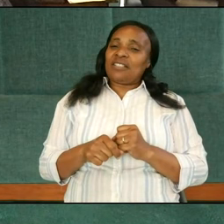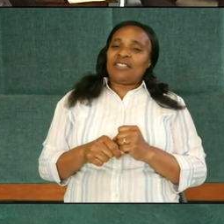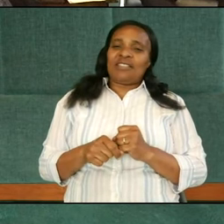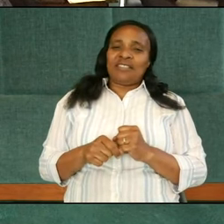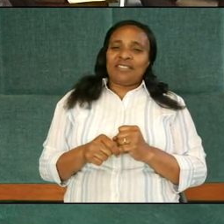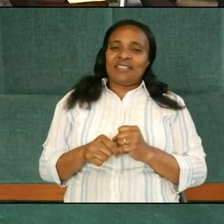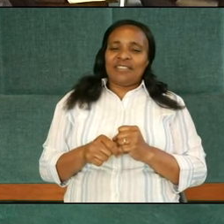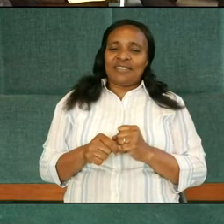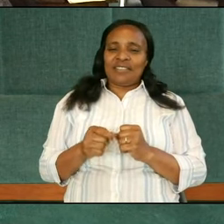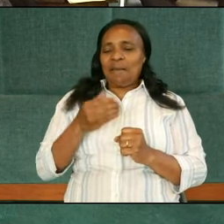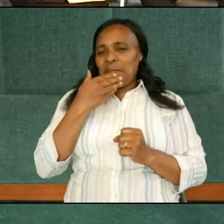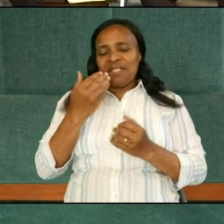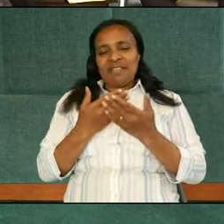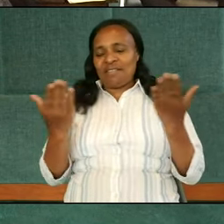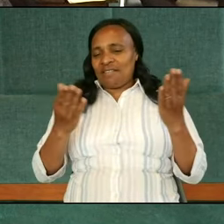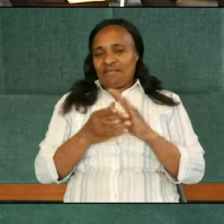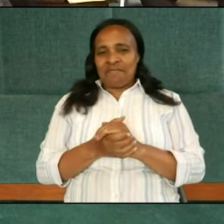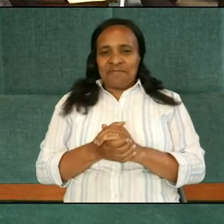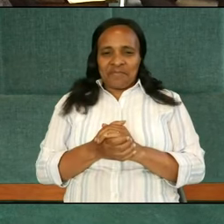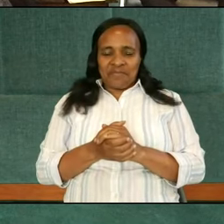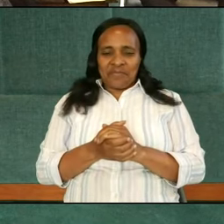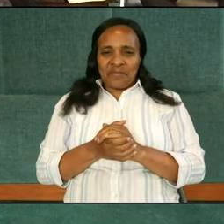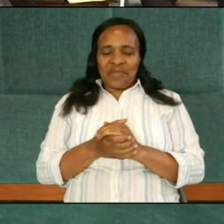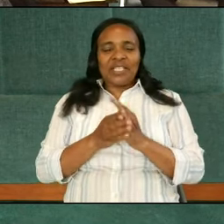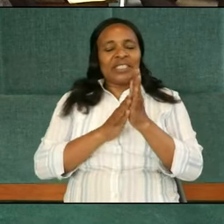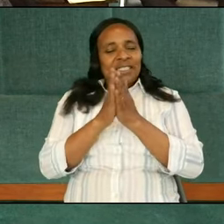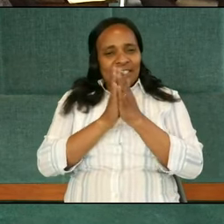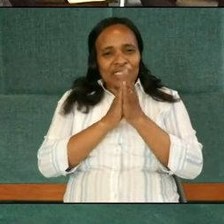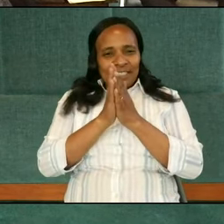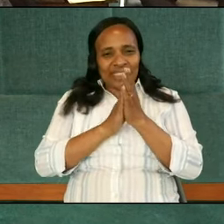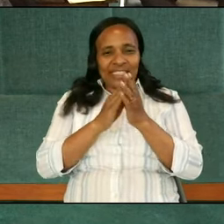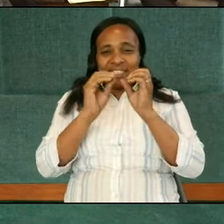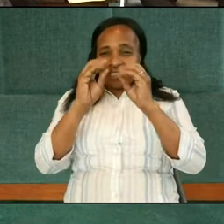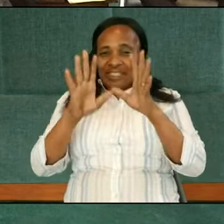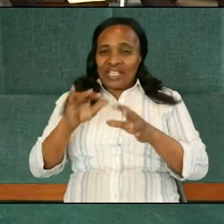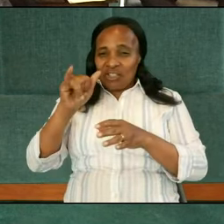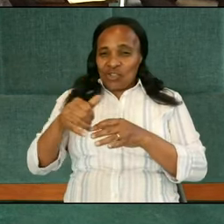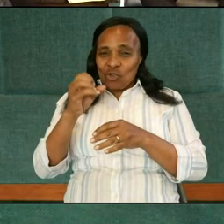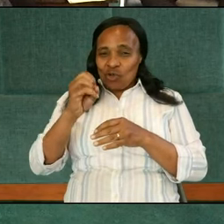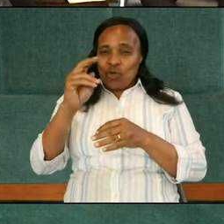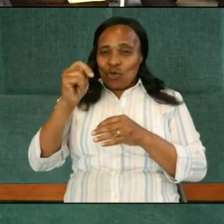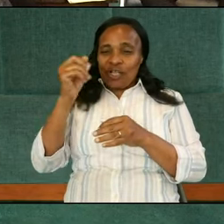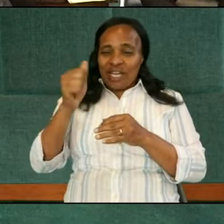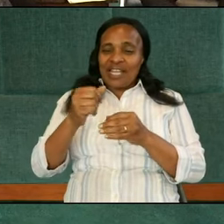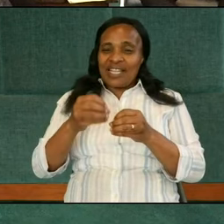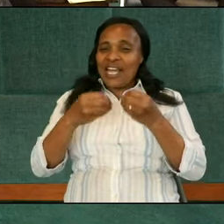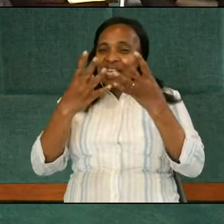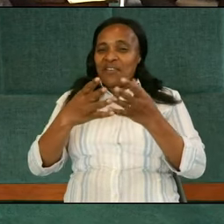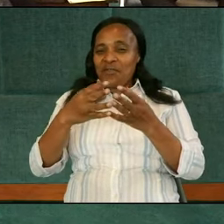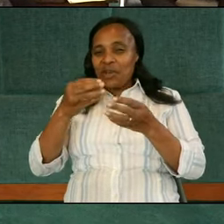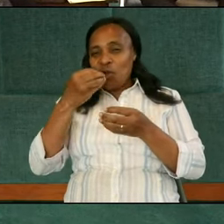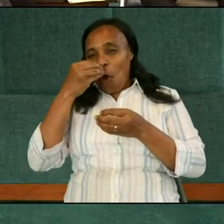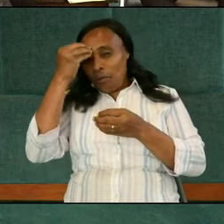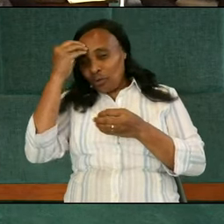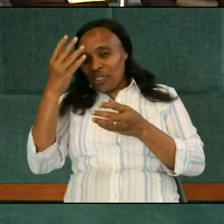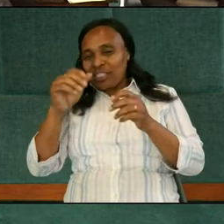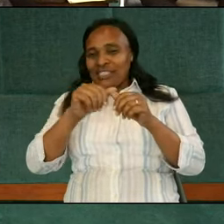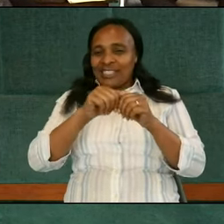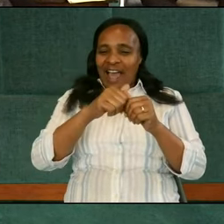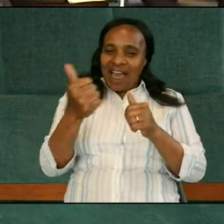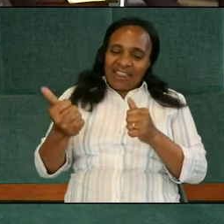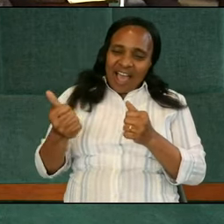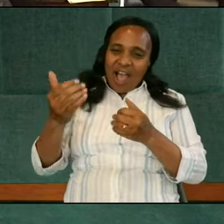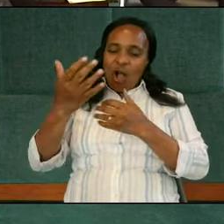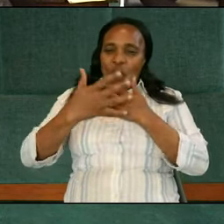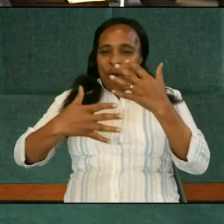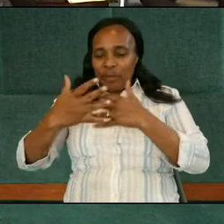best birthday gift ever. Wow. Okay. Wow, that's interesting, Teacher Jonah. You know, they are giving us some options of a computer, yes, clothes,